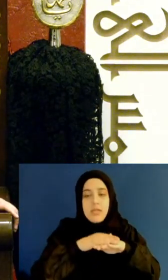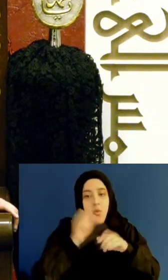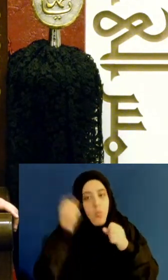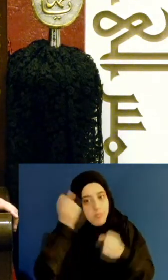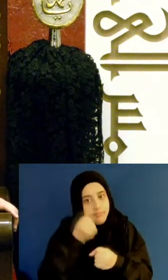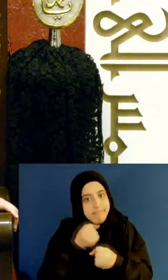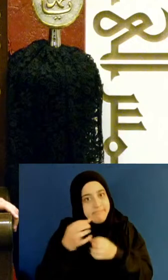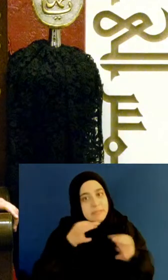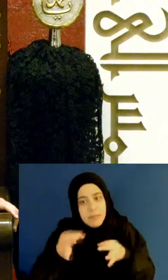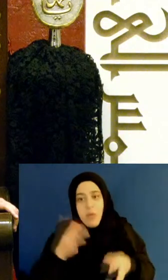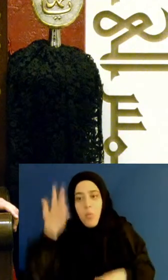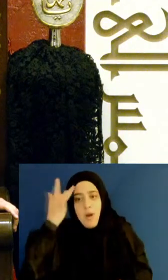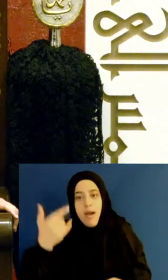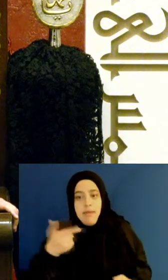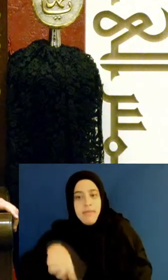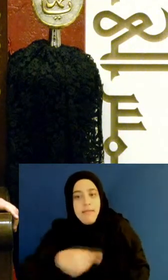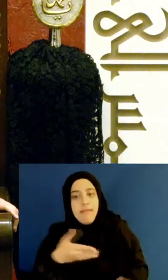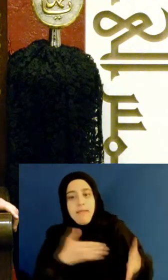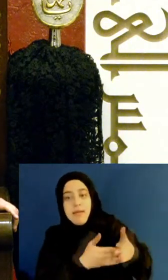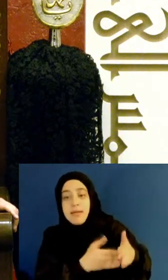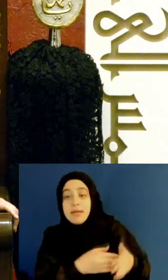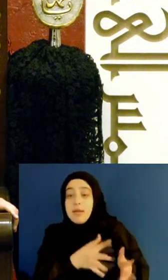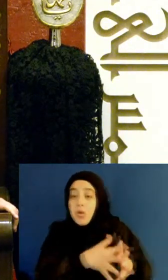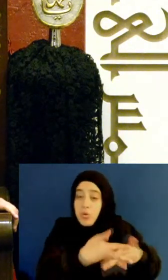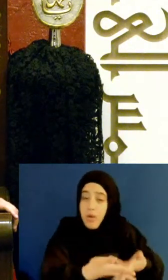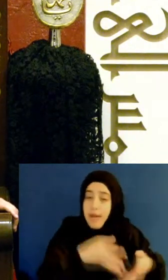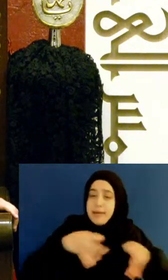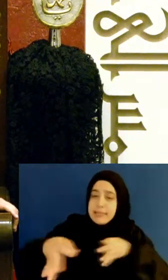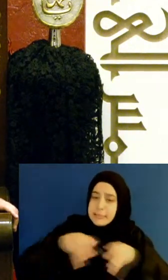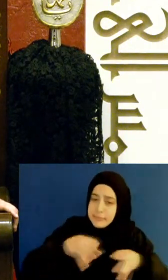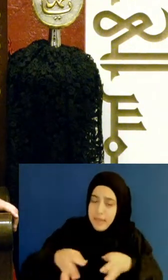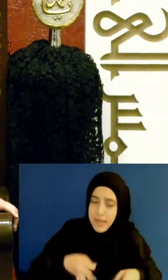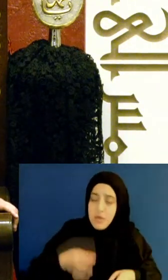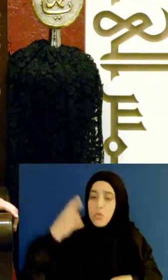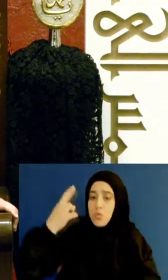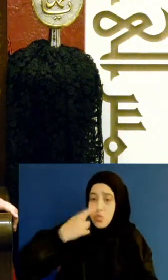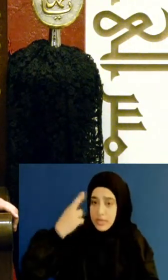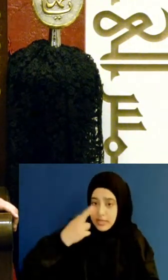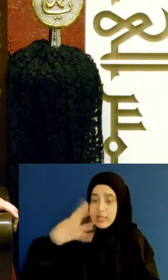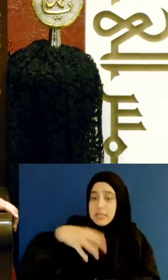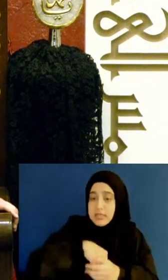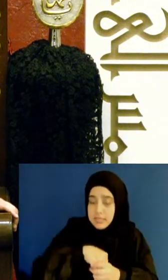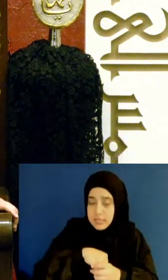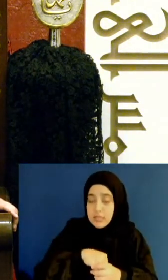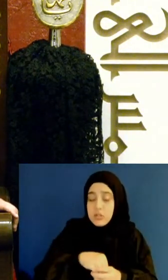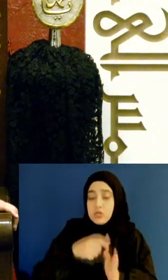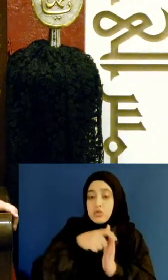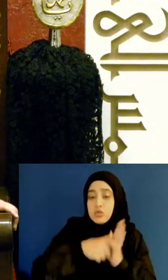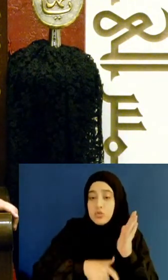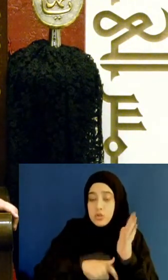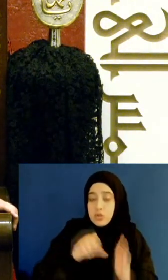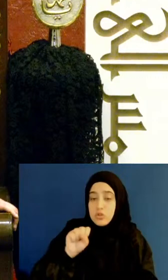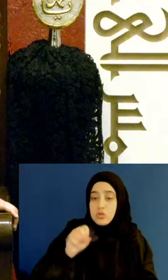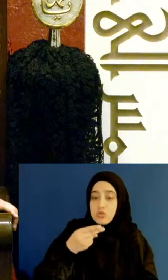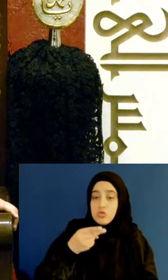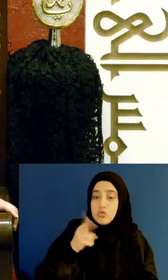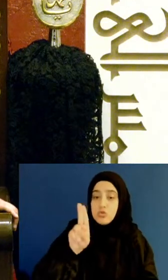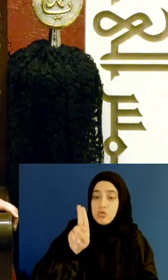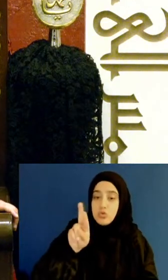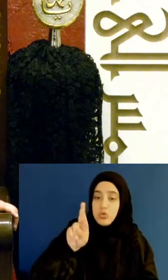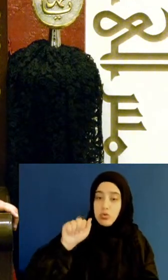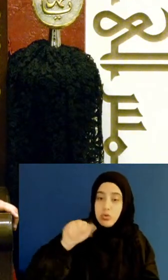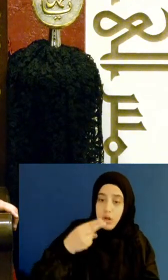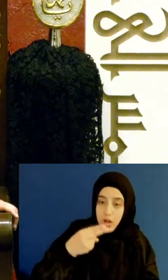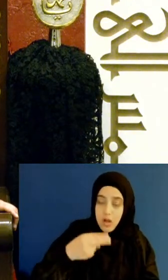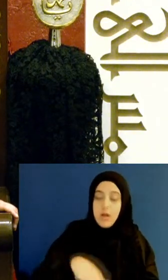of opposition towards Nabiullah Nuh in Surah Ash-Shu'ara, verse number 111,